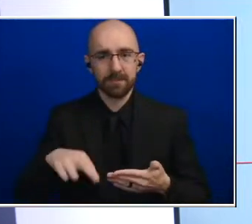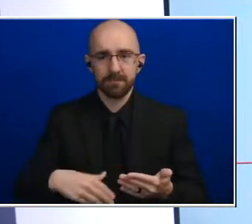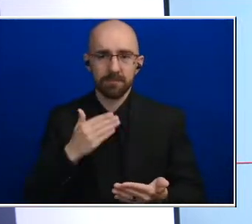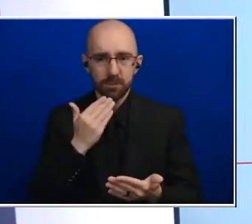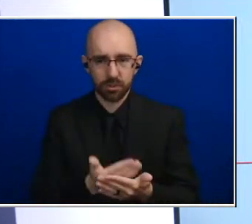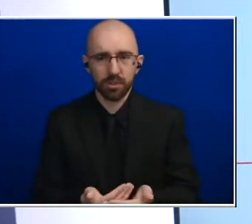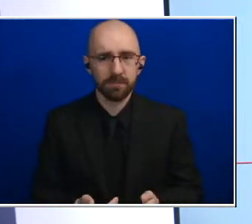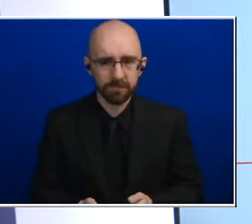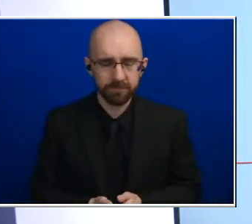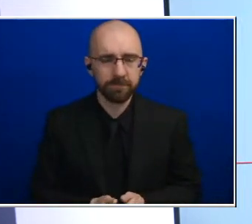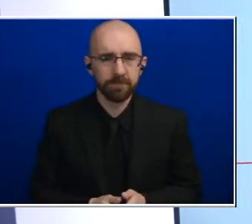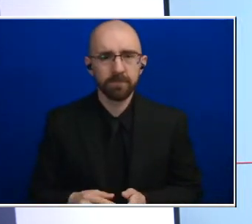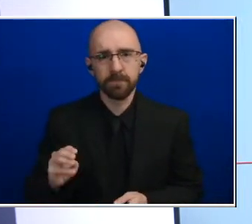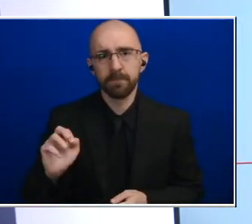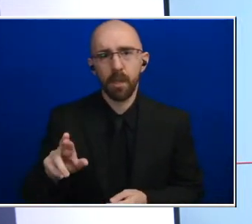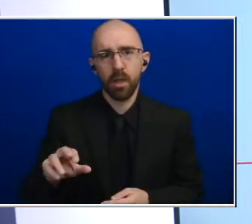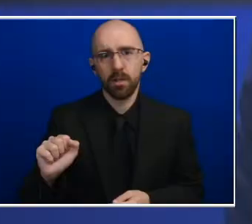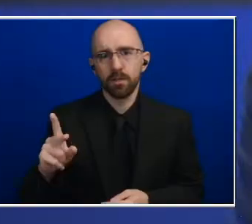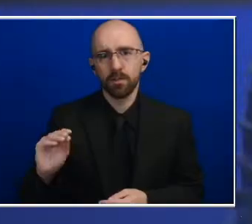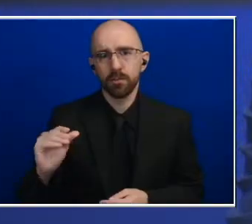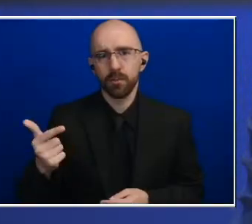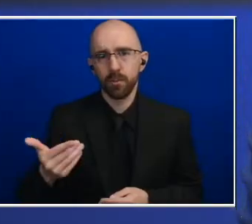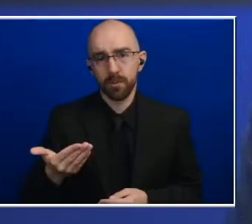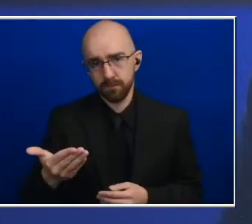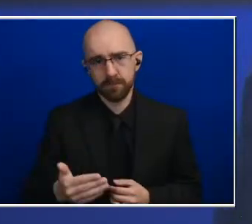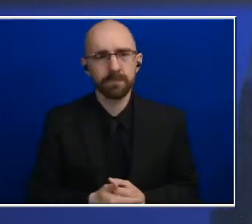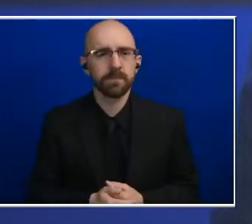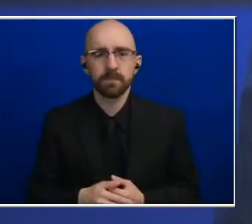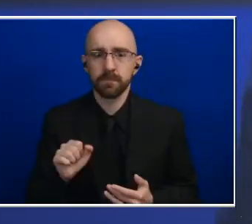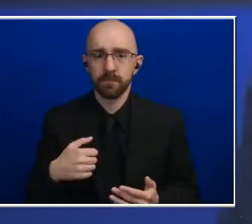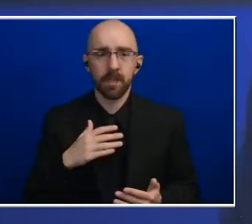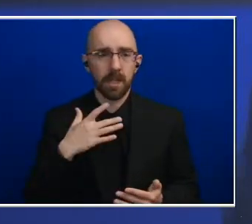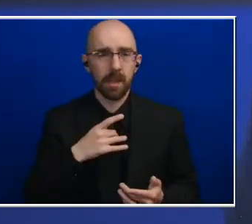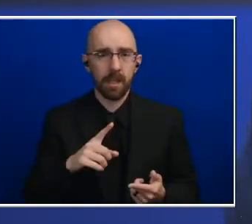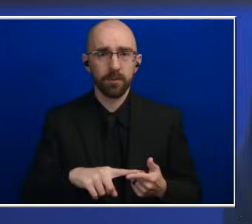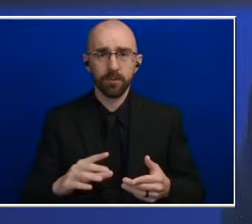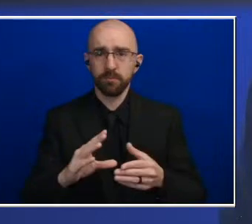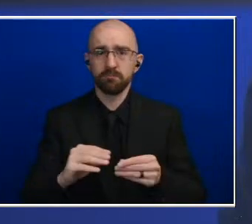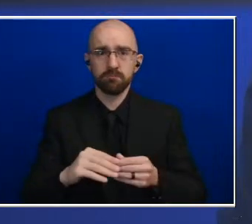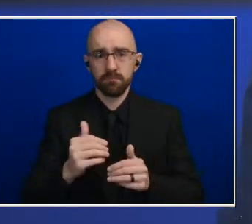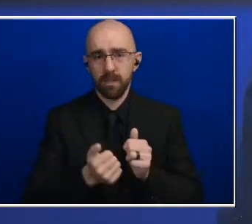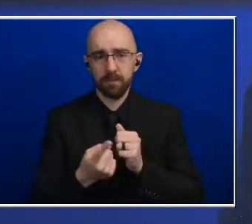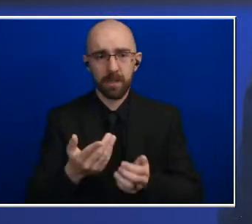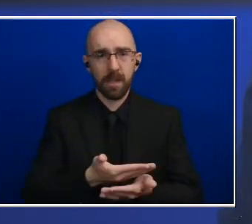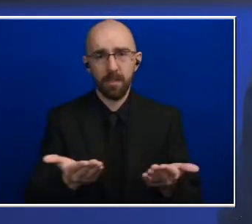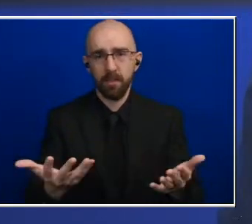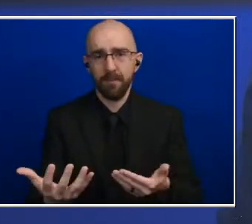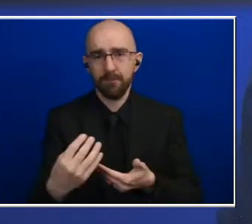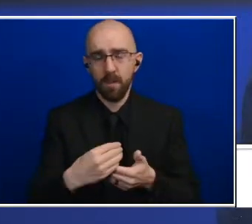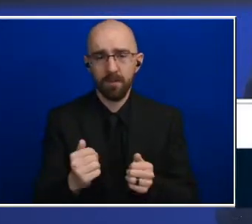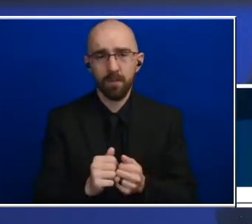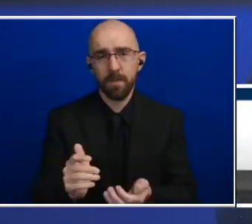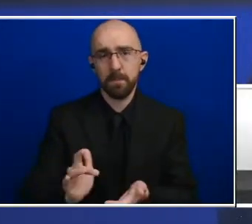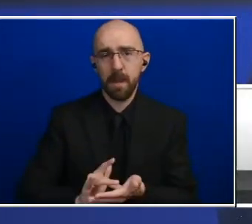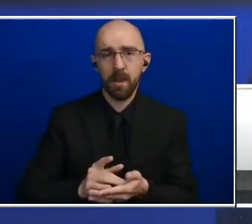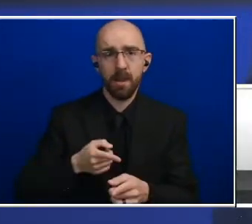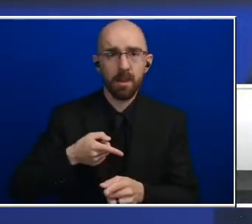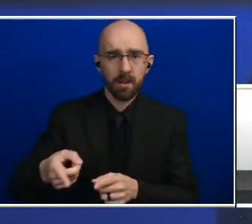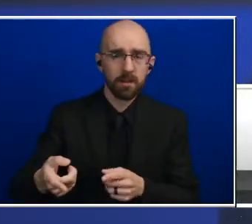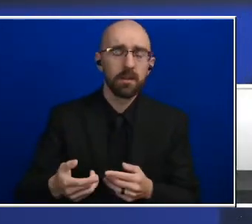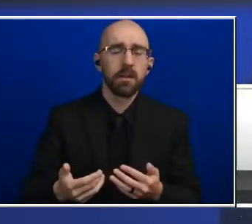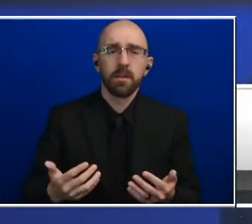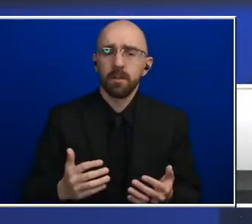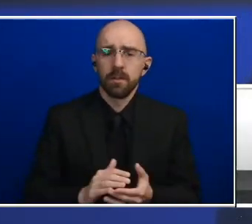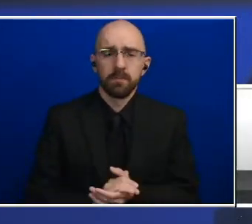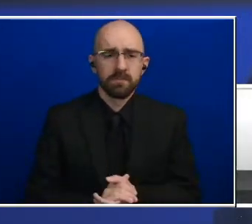Skoo, final thought. Yeah, well, I'd just like to speak to everybody out there involved in the medical profession that it's not about